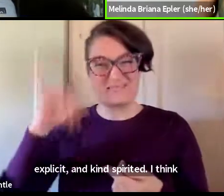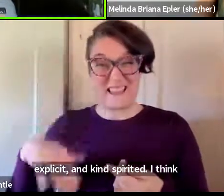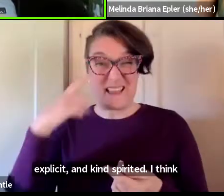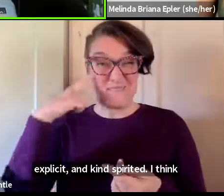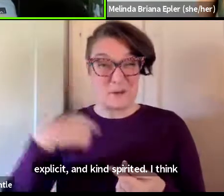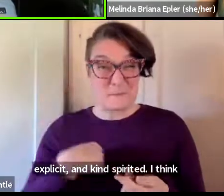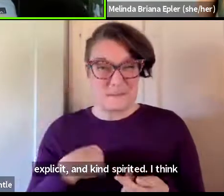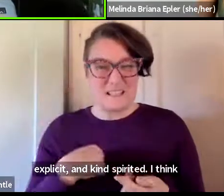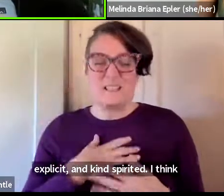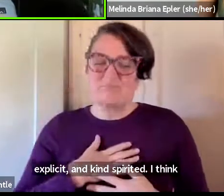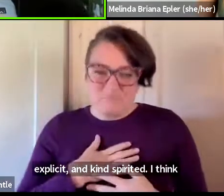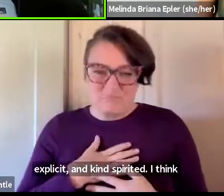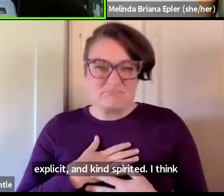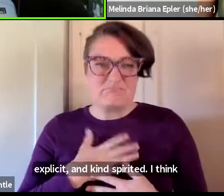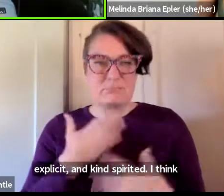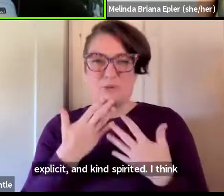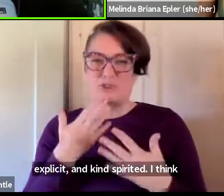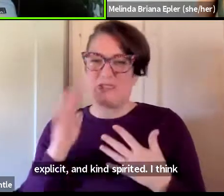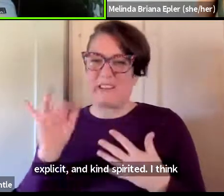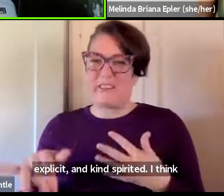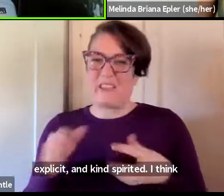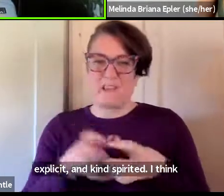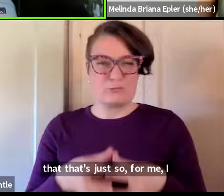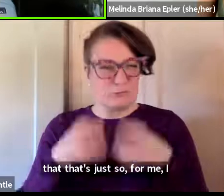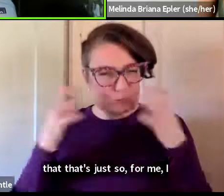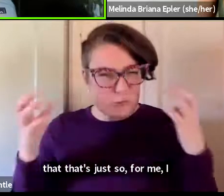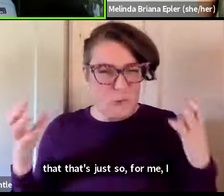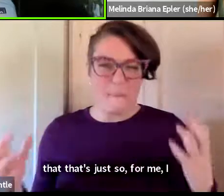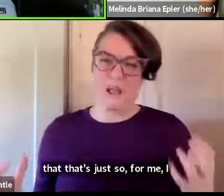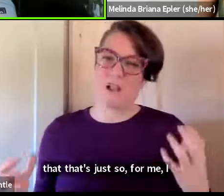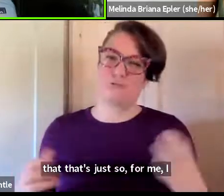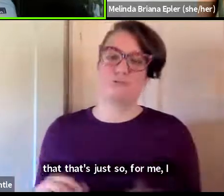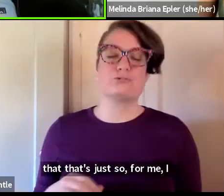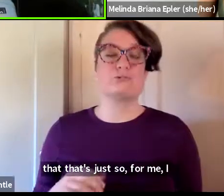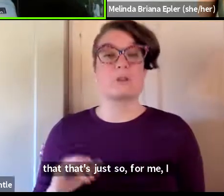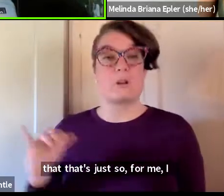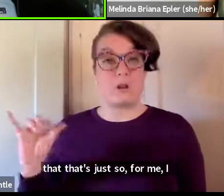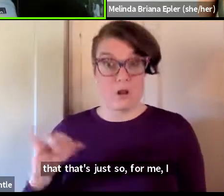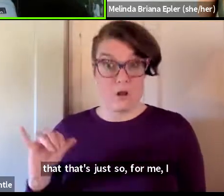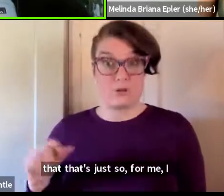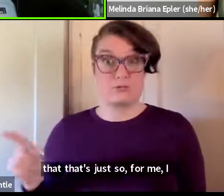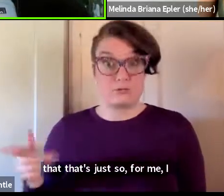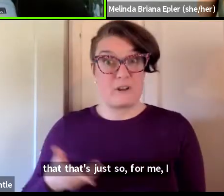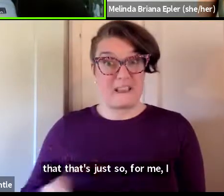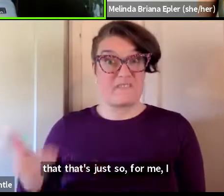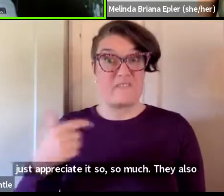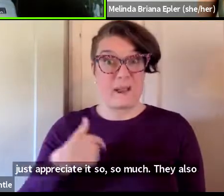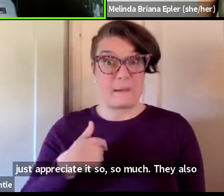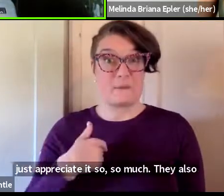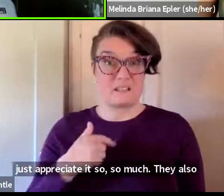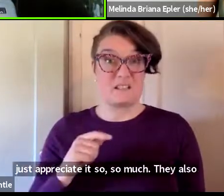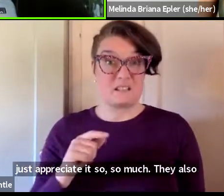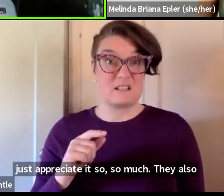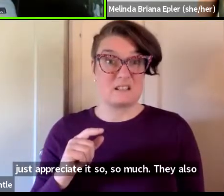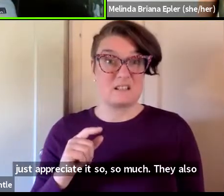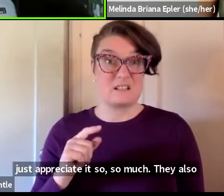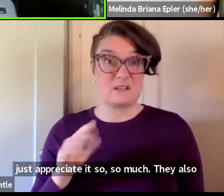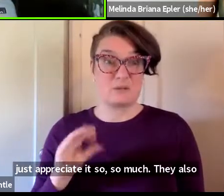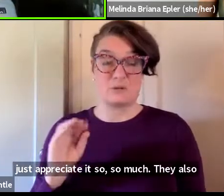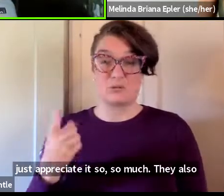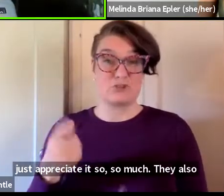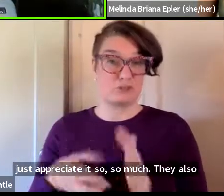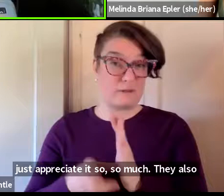me, I just appreciate it so much. They also invited me to, just review and